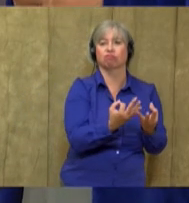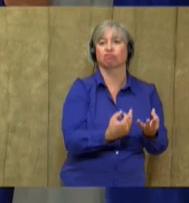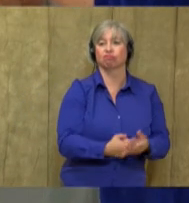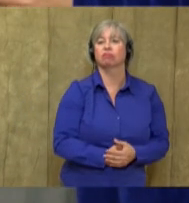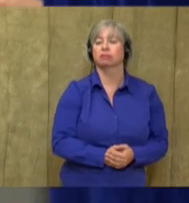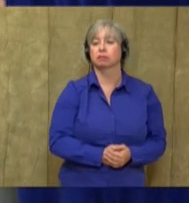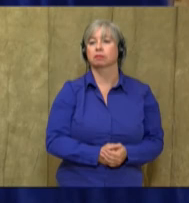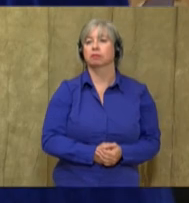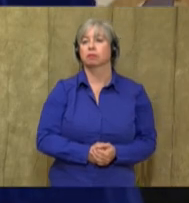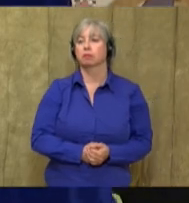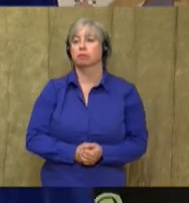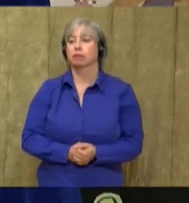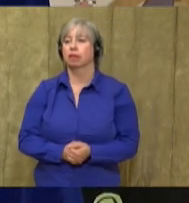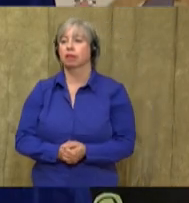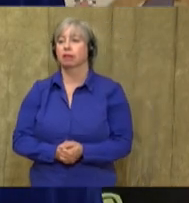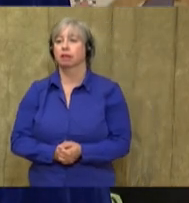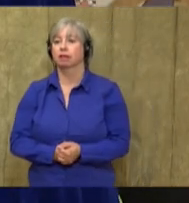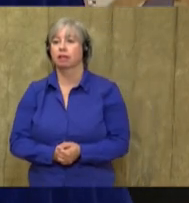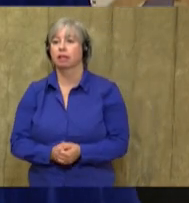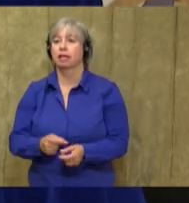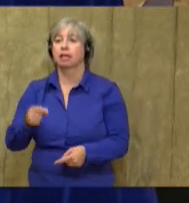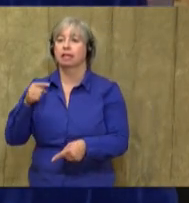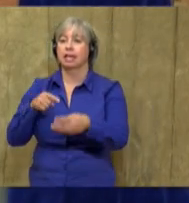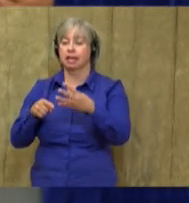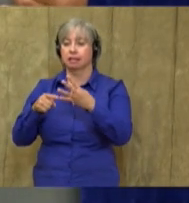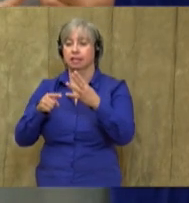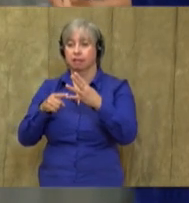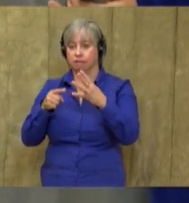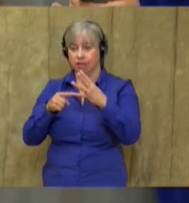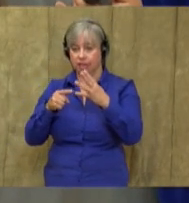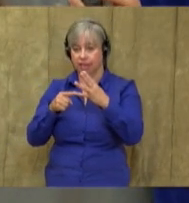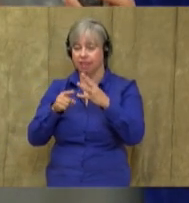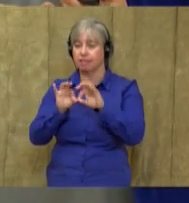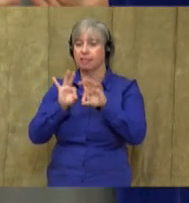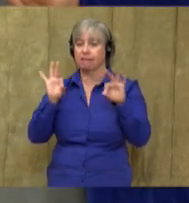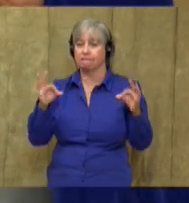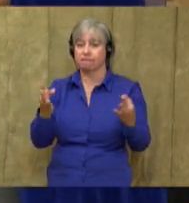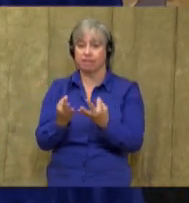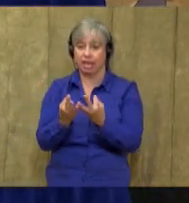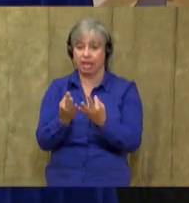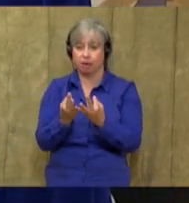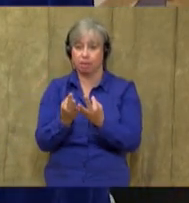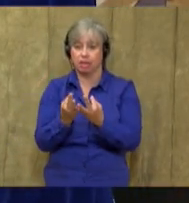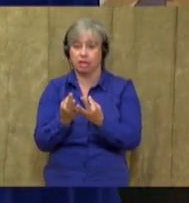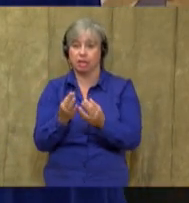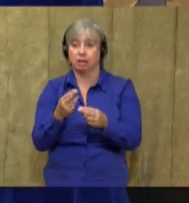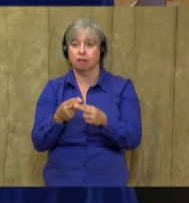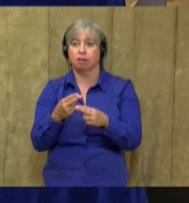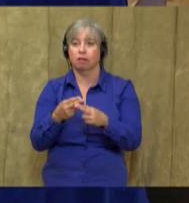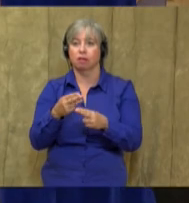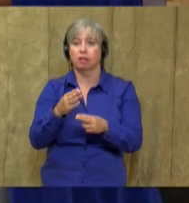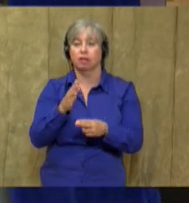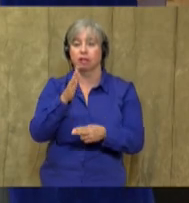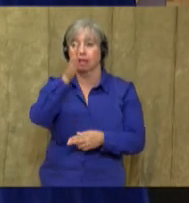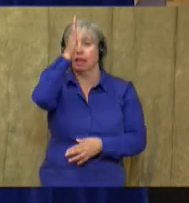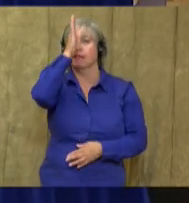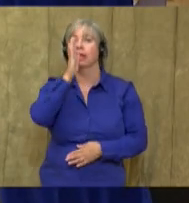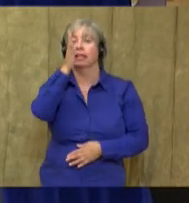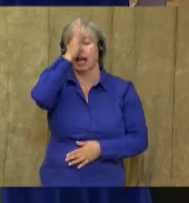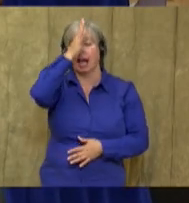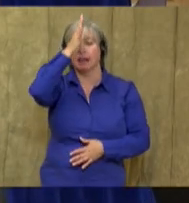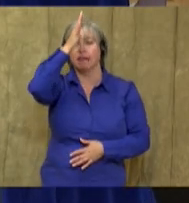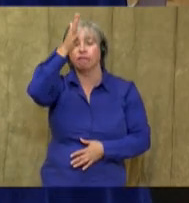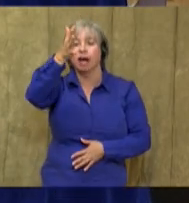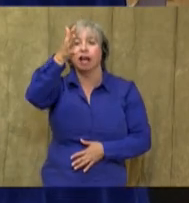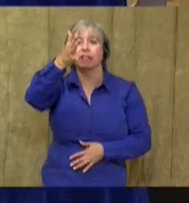Now, let's go back to talking about the Medici family. The Medici family has been nicknamed the Godfathers of the Renaissance.